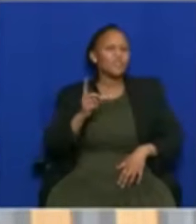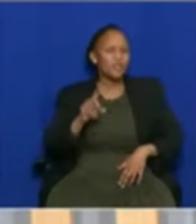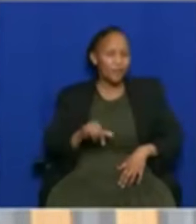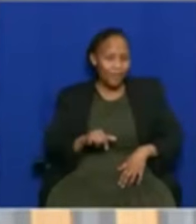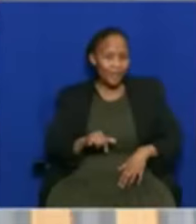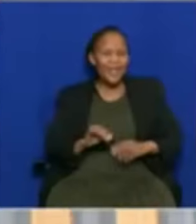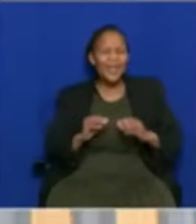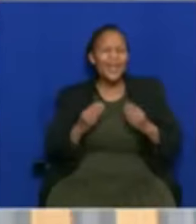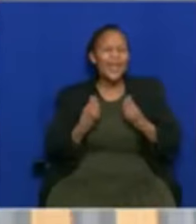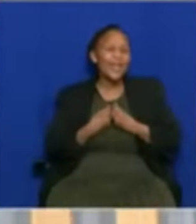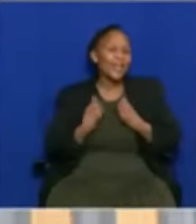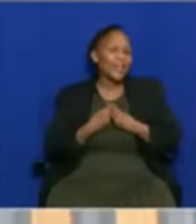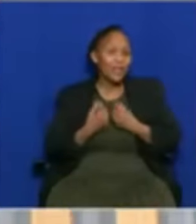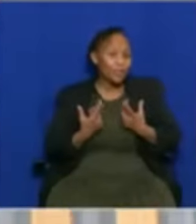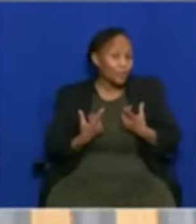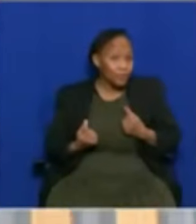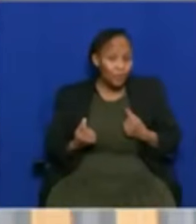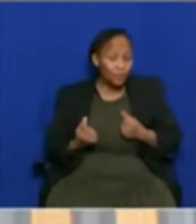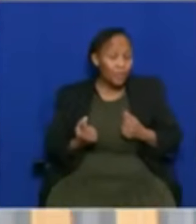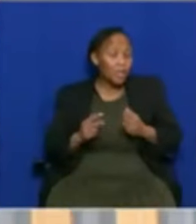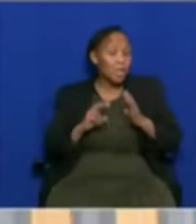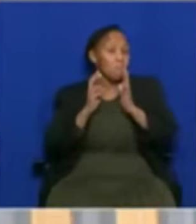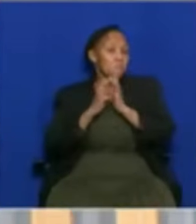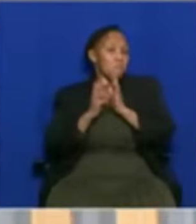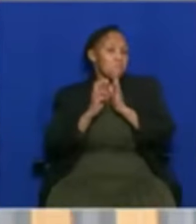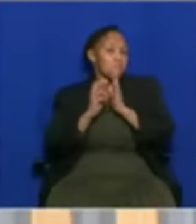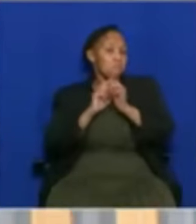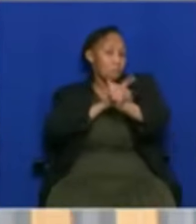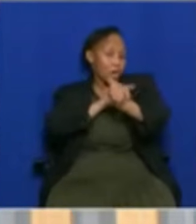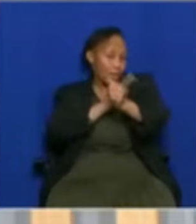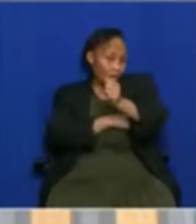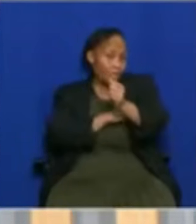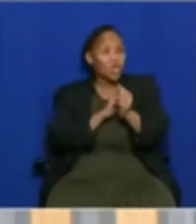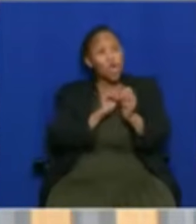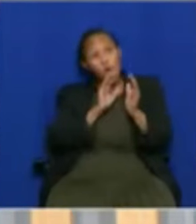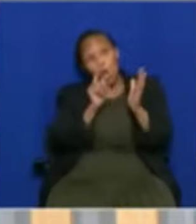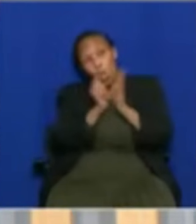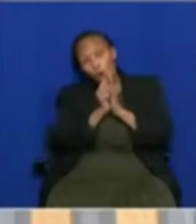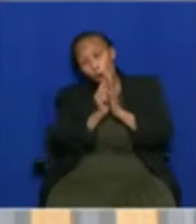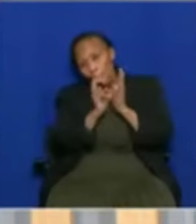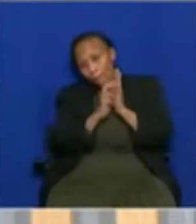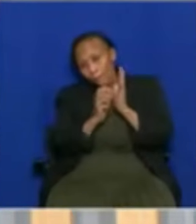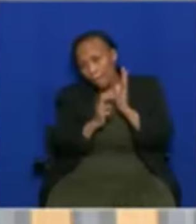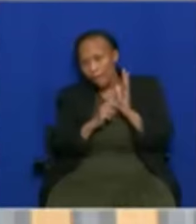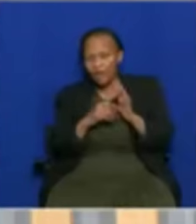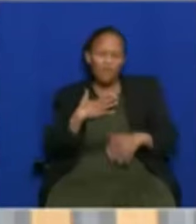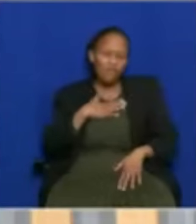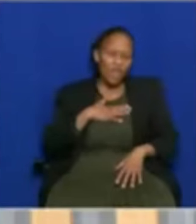by law? Not what you feel like in the office, that feels wrong.